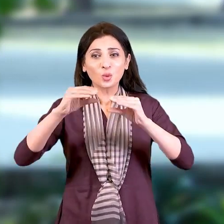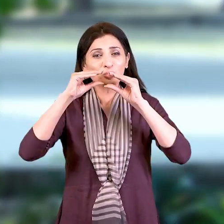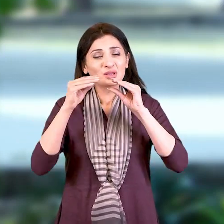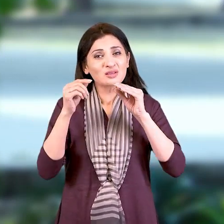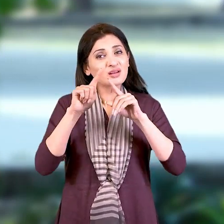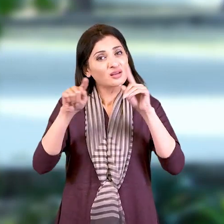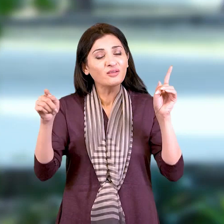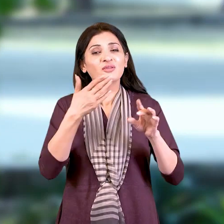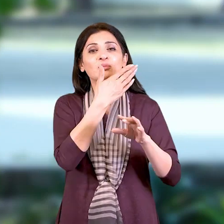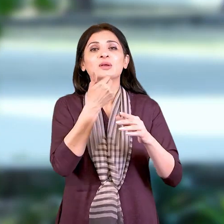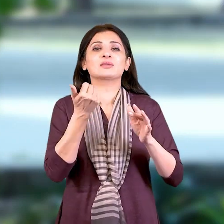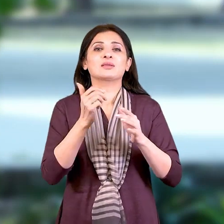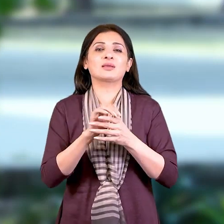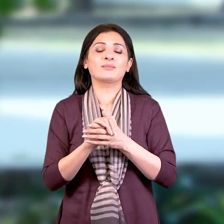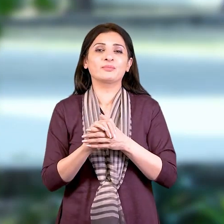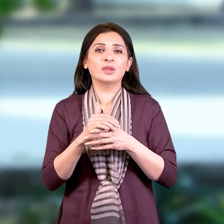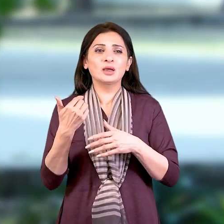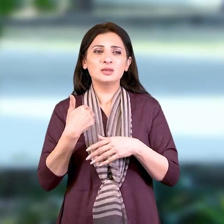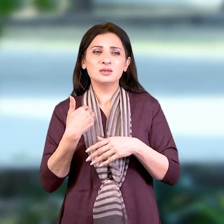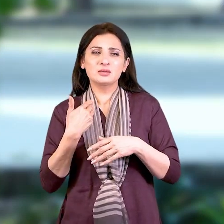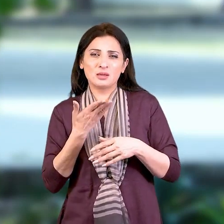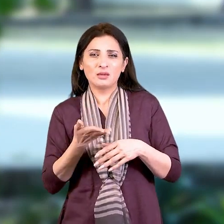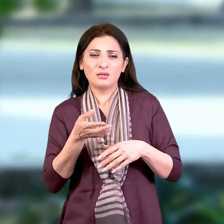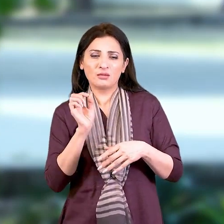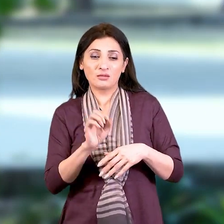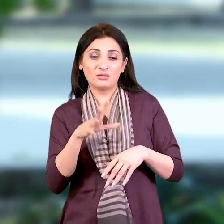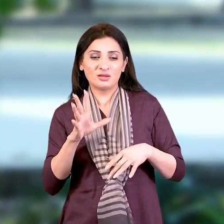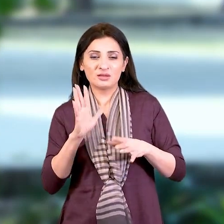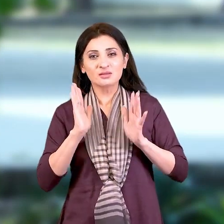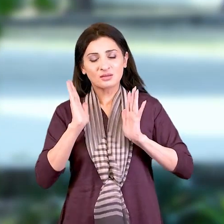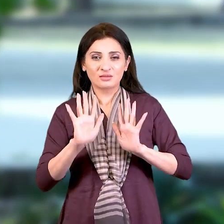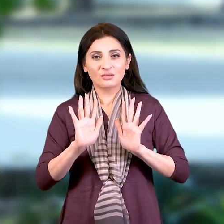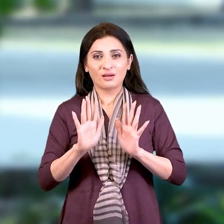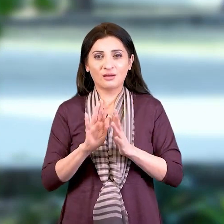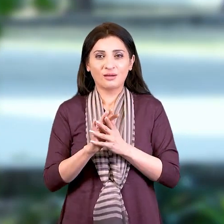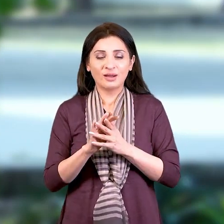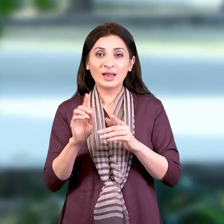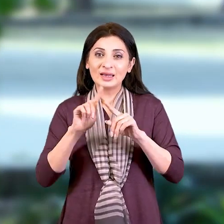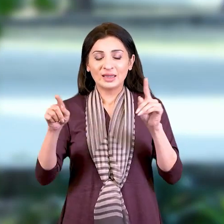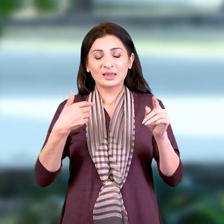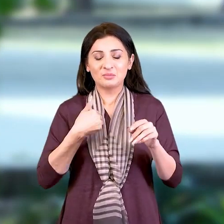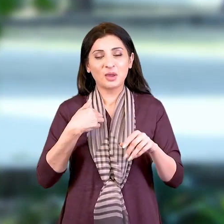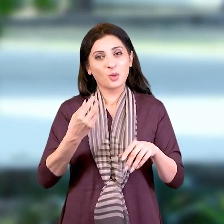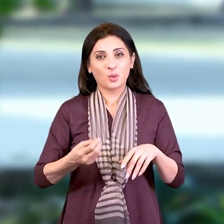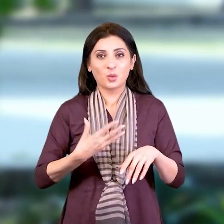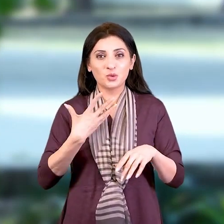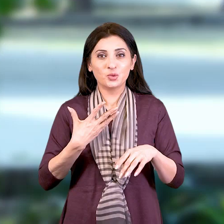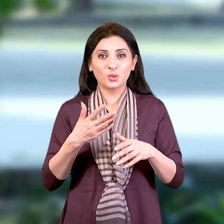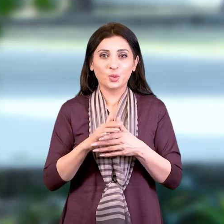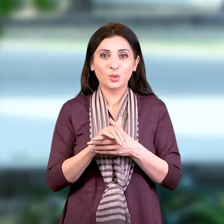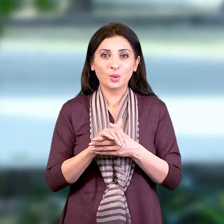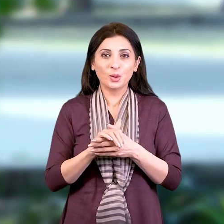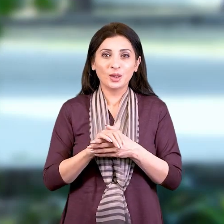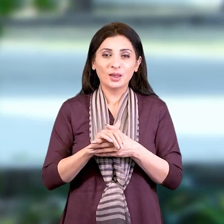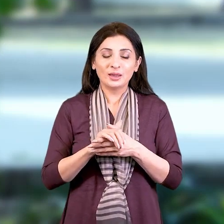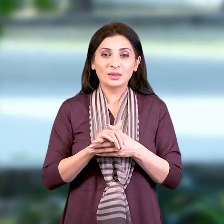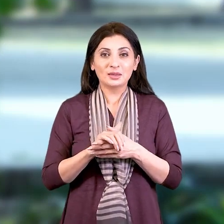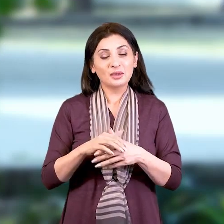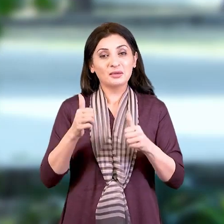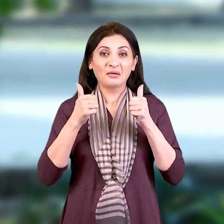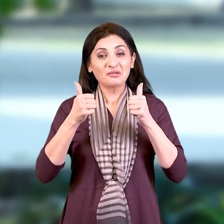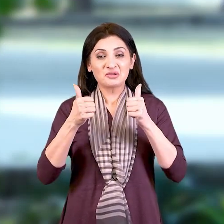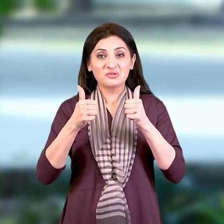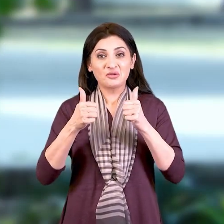took, but I'm happy to report and observe that it did pick up very well, and a lot of people have thought that it's a